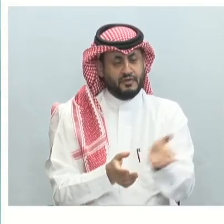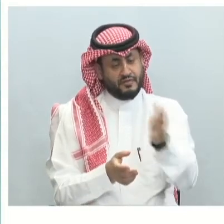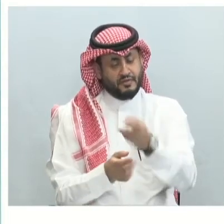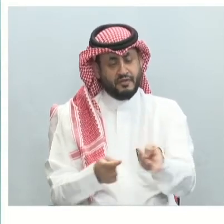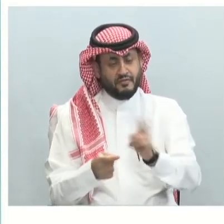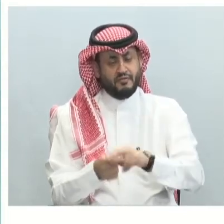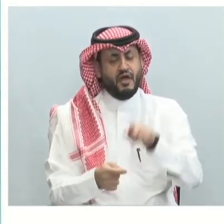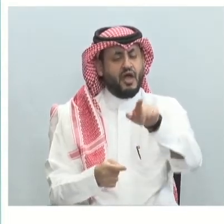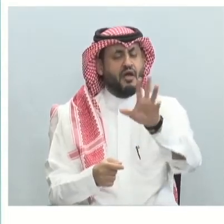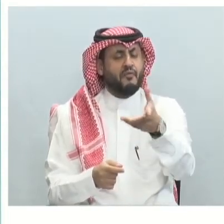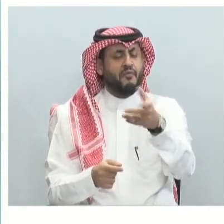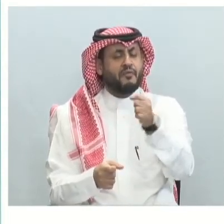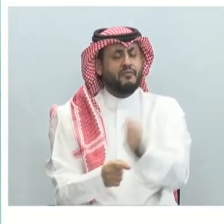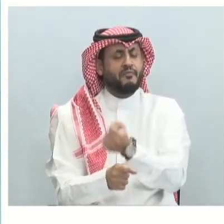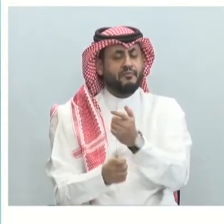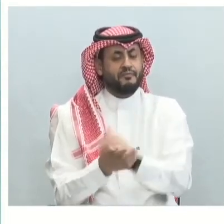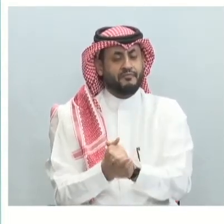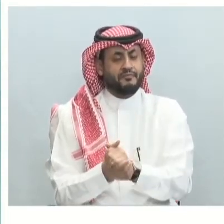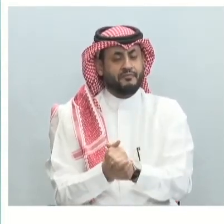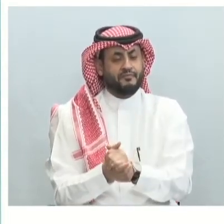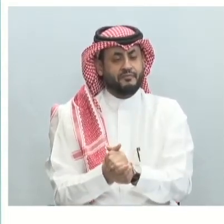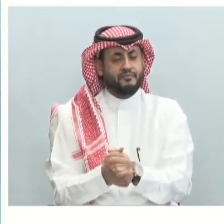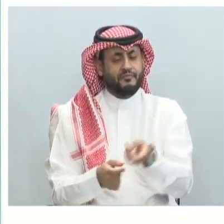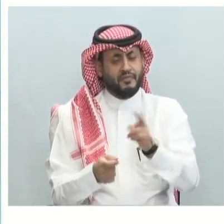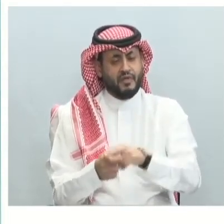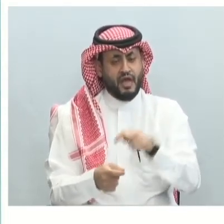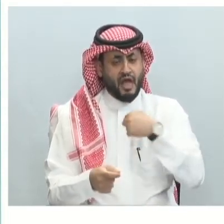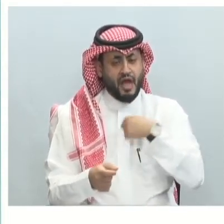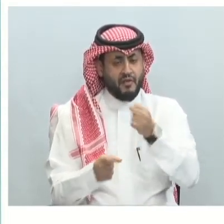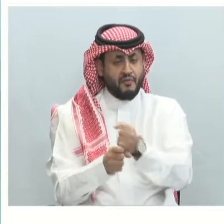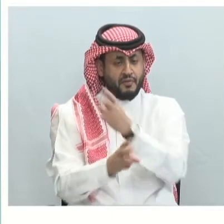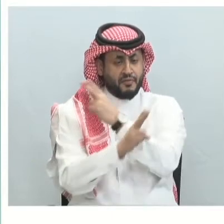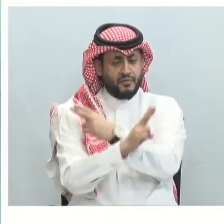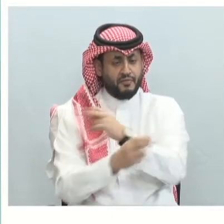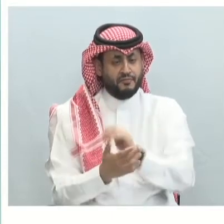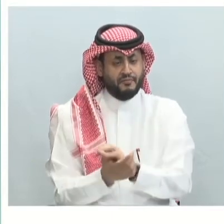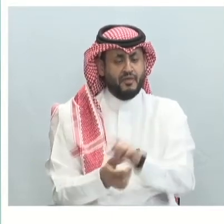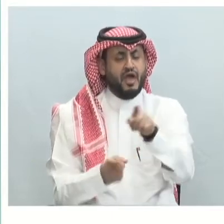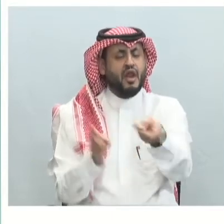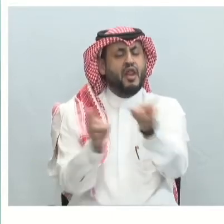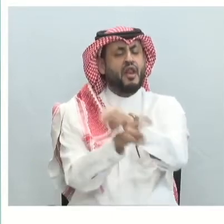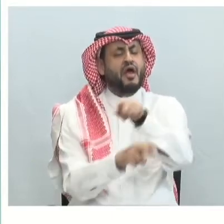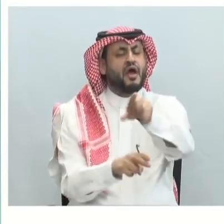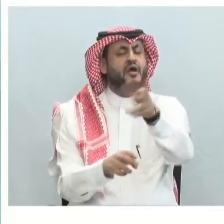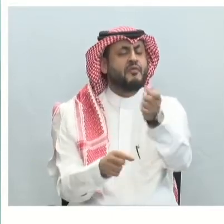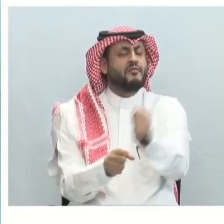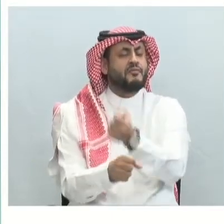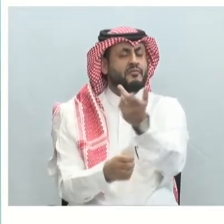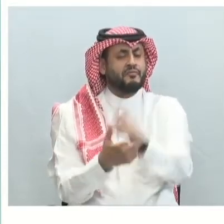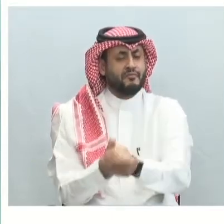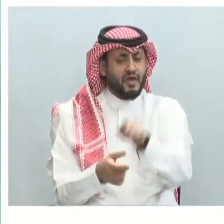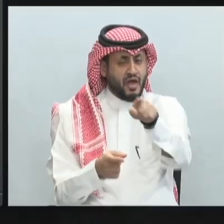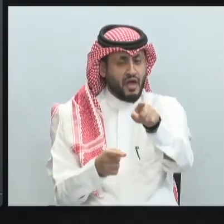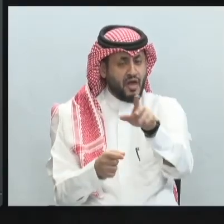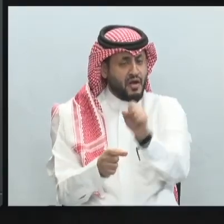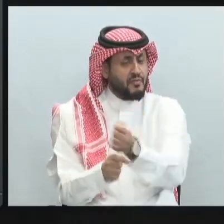What are you doing? I'm doing karate. And how about you? How about you? What